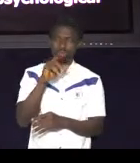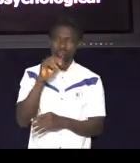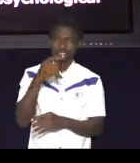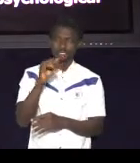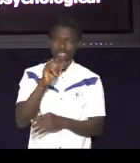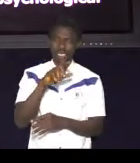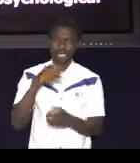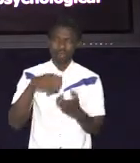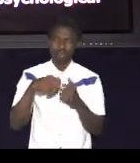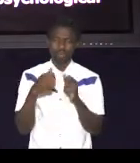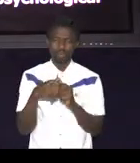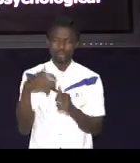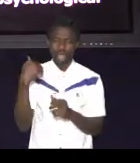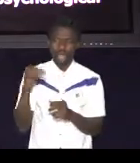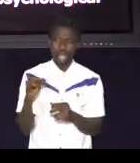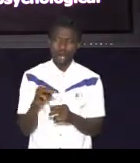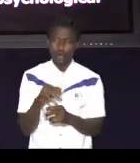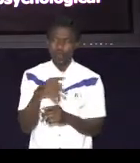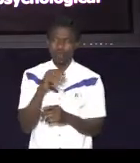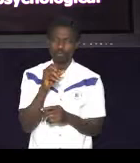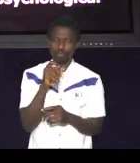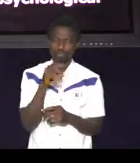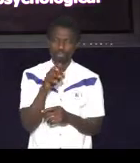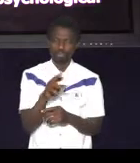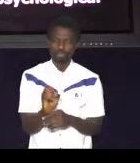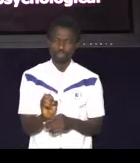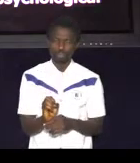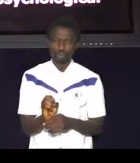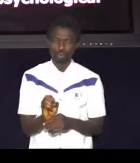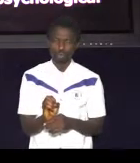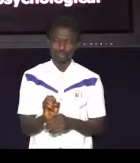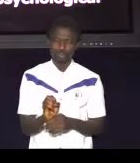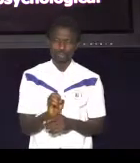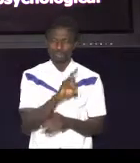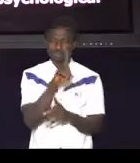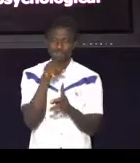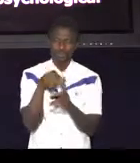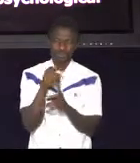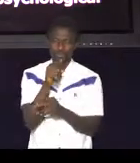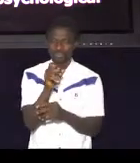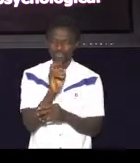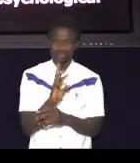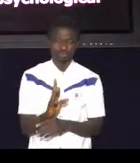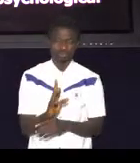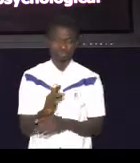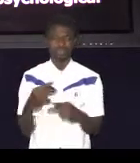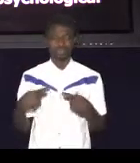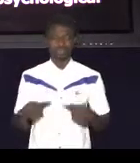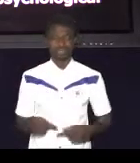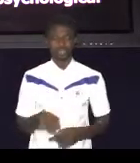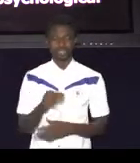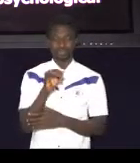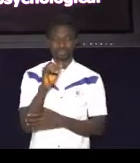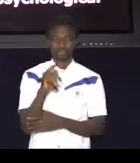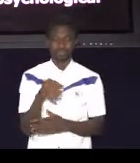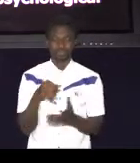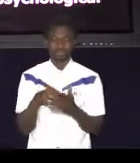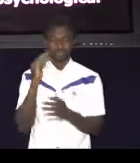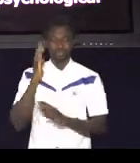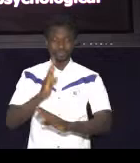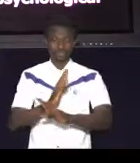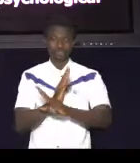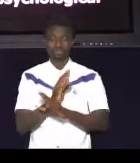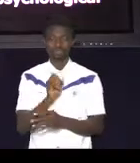prevents structural and psychological problems of posture. When you are physically fit, it will